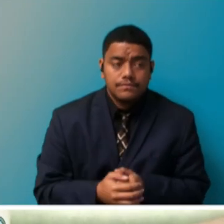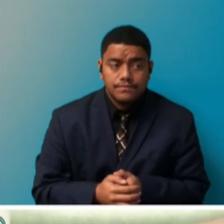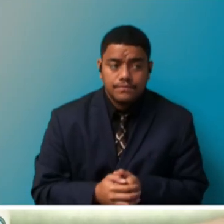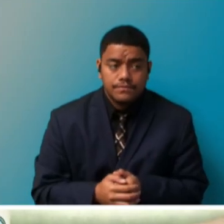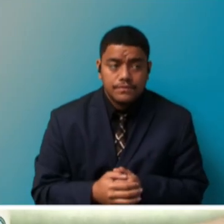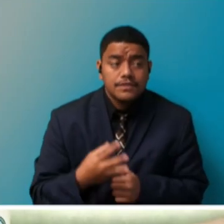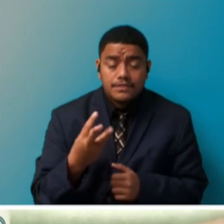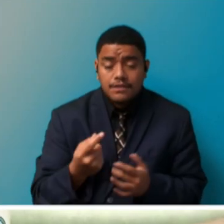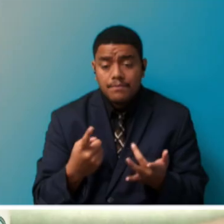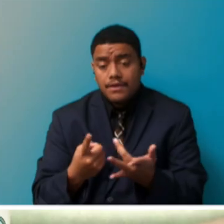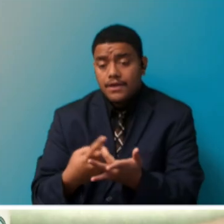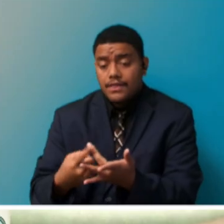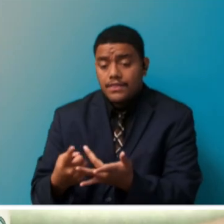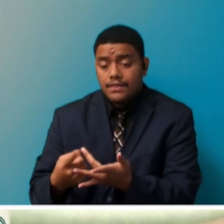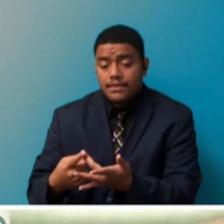Some of the